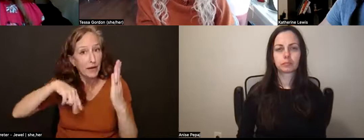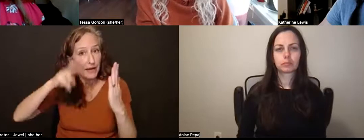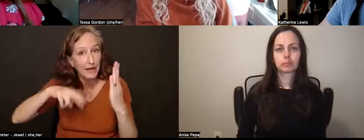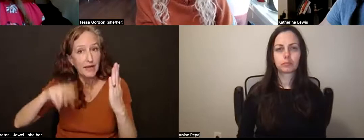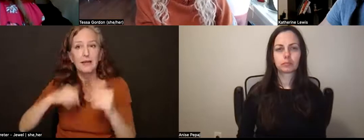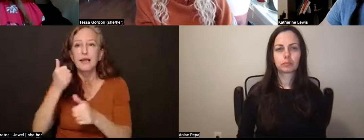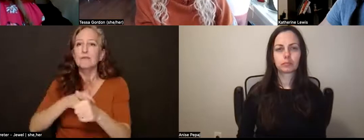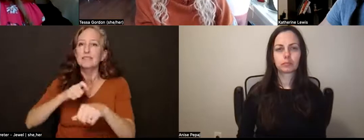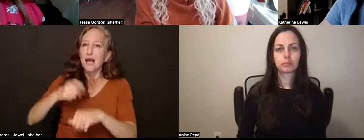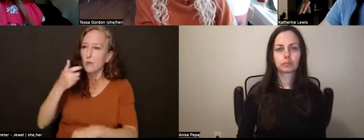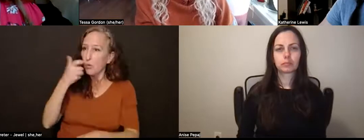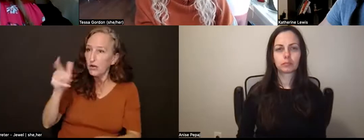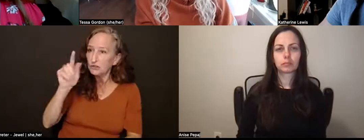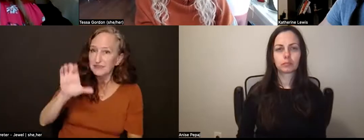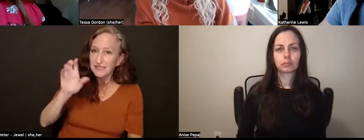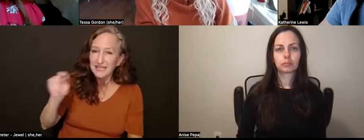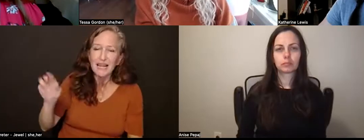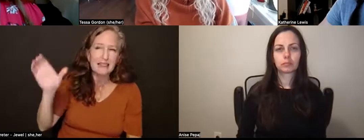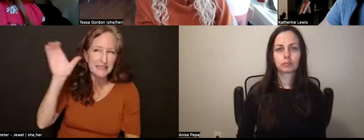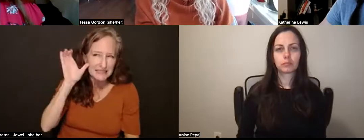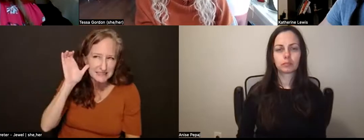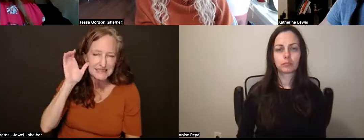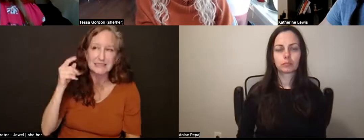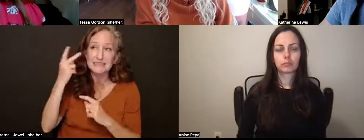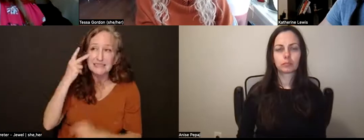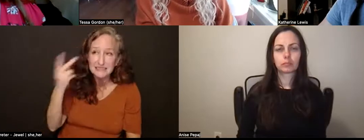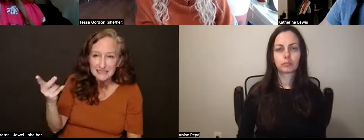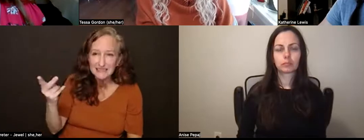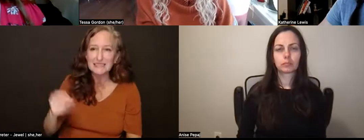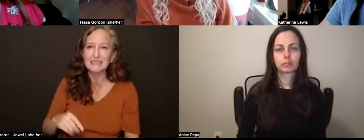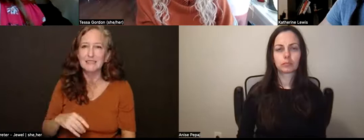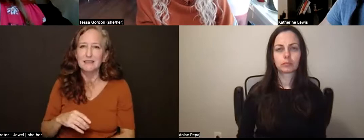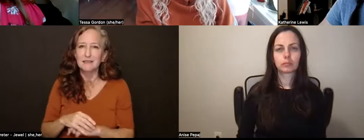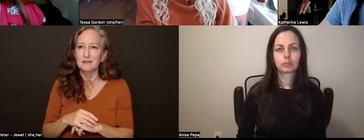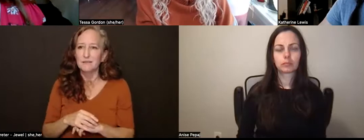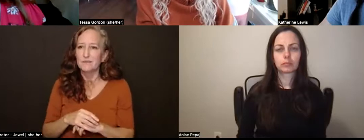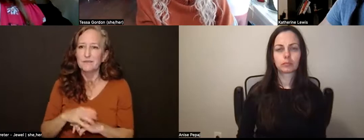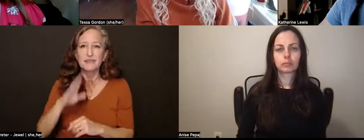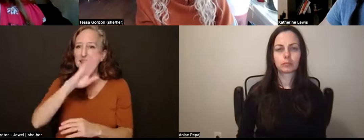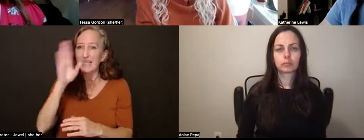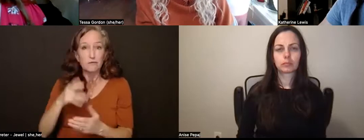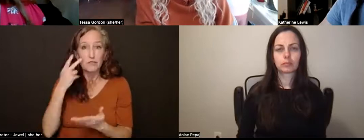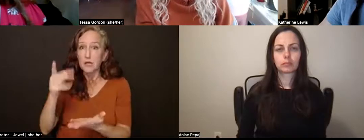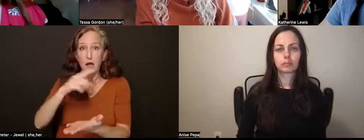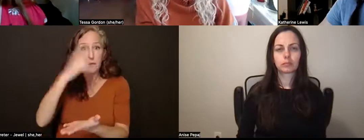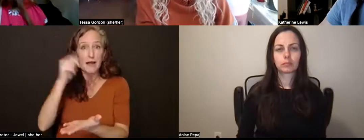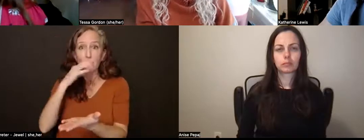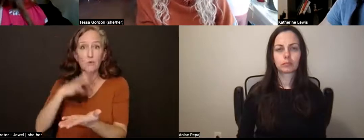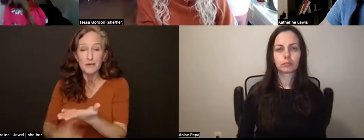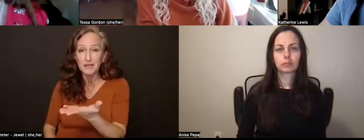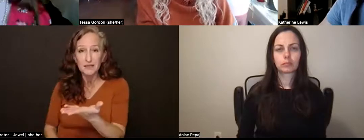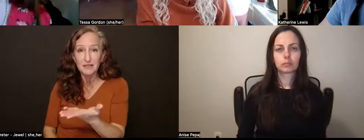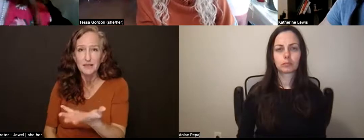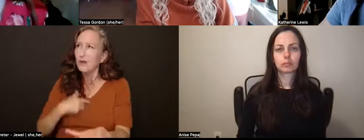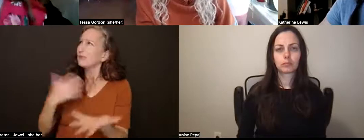turn on CNN and listen and see and kind of peek out of my eyes, I never saw Black women. And I was like, what